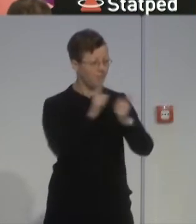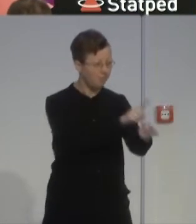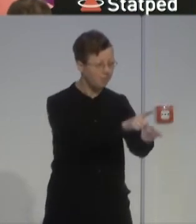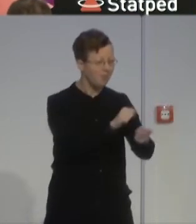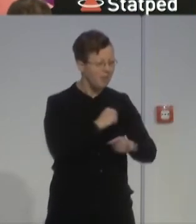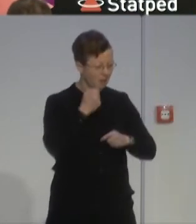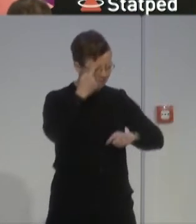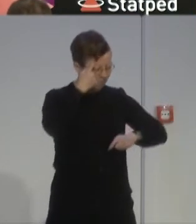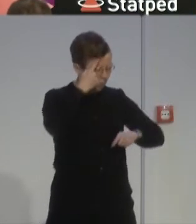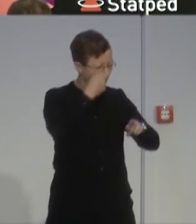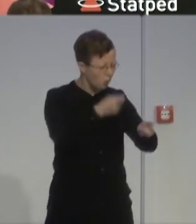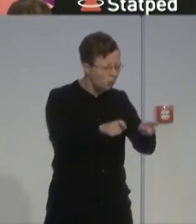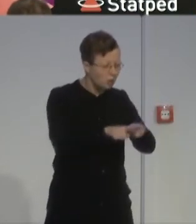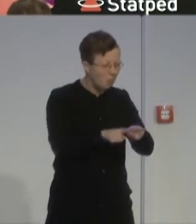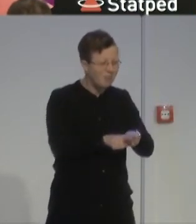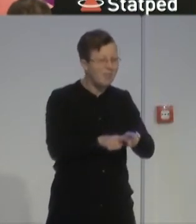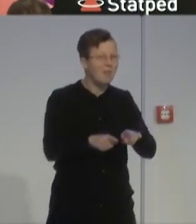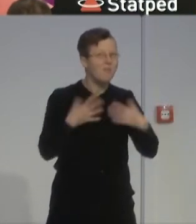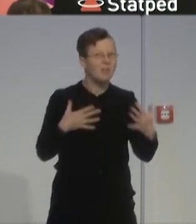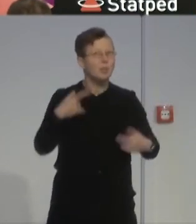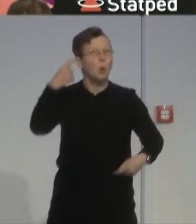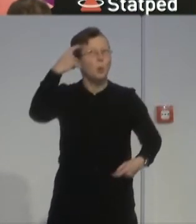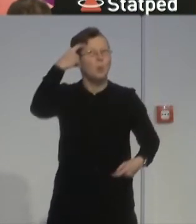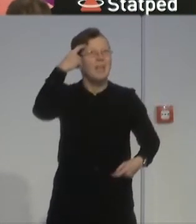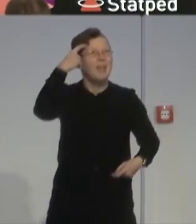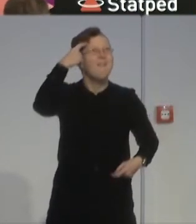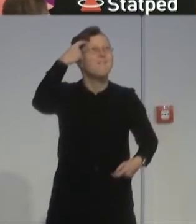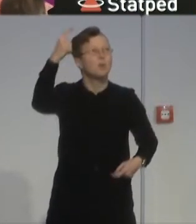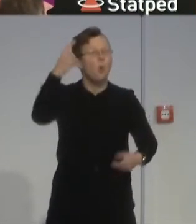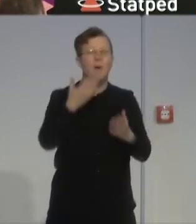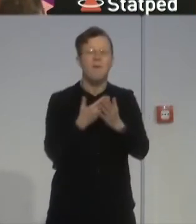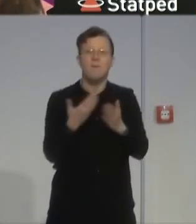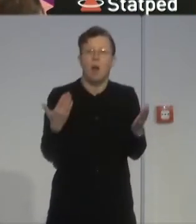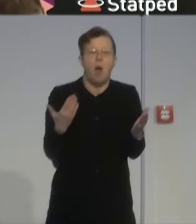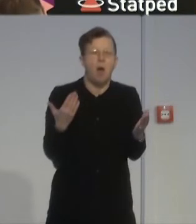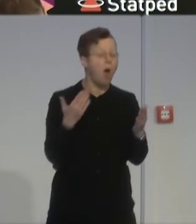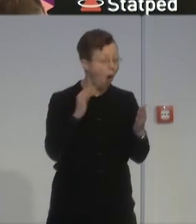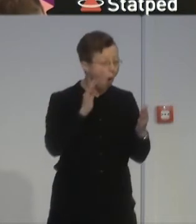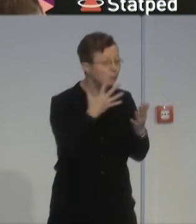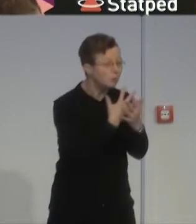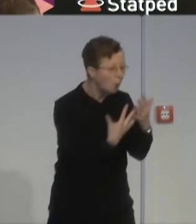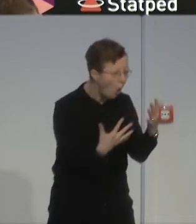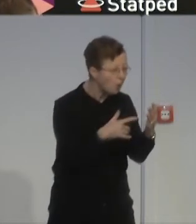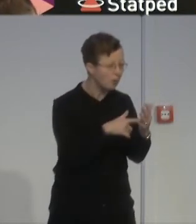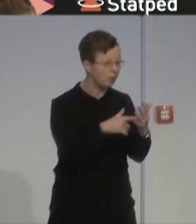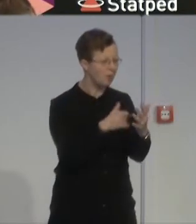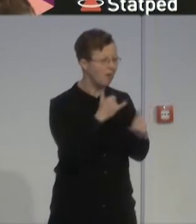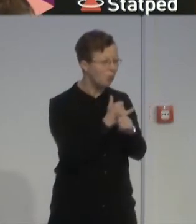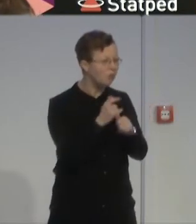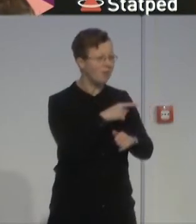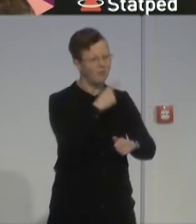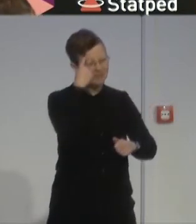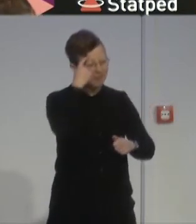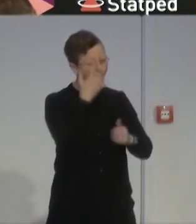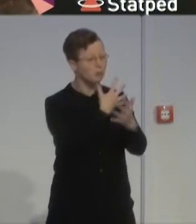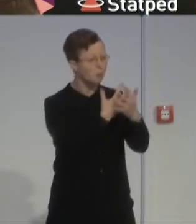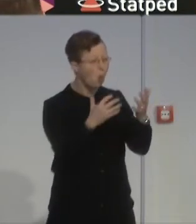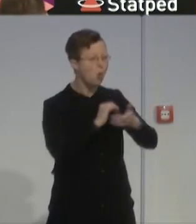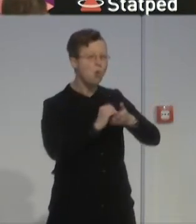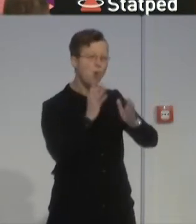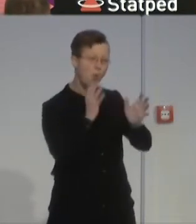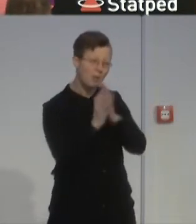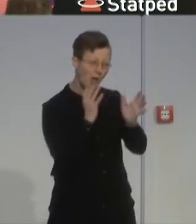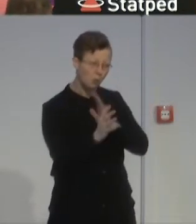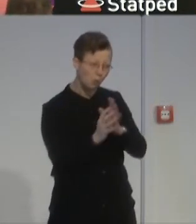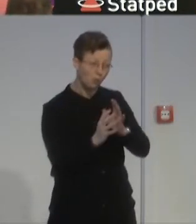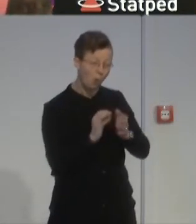is not so easily understood from the especially about language, thinking, and communication, which for us,